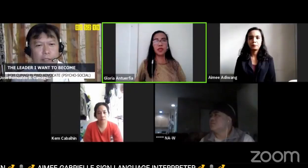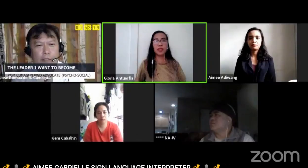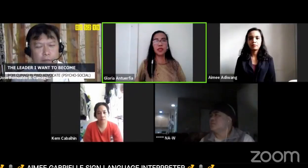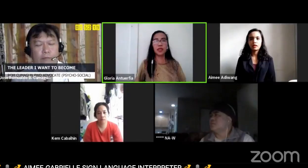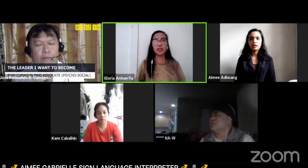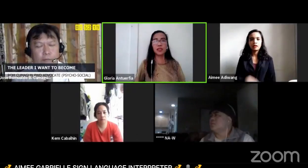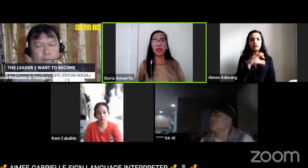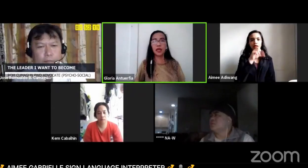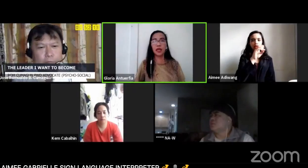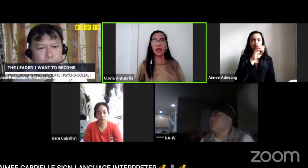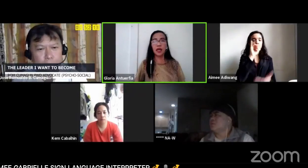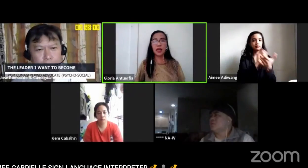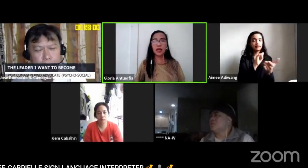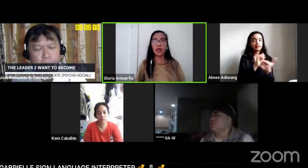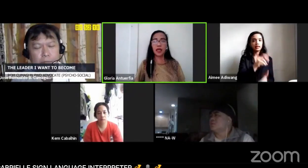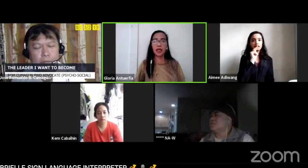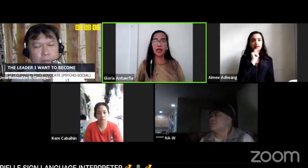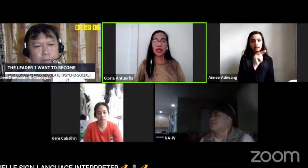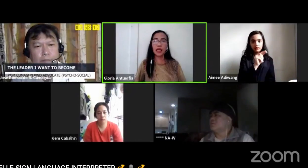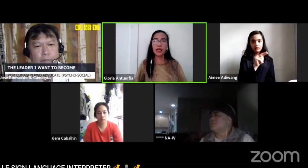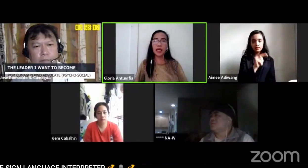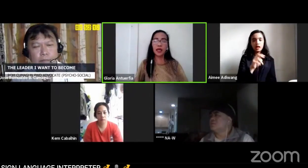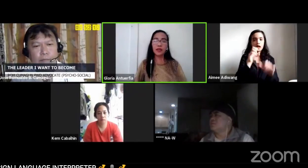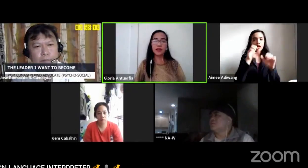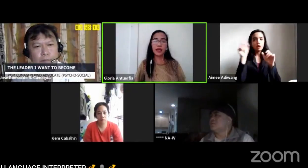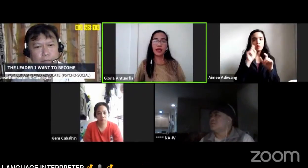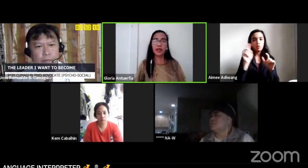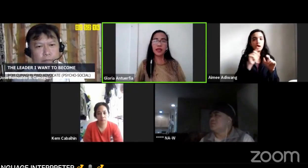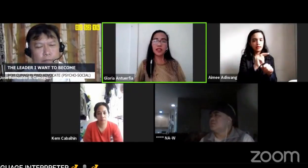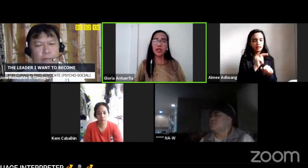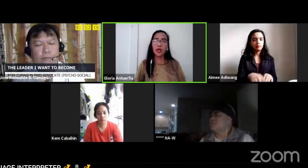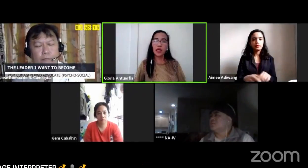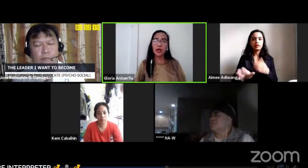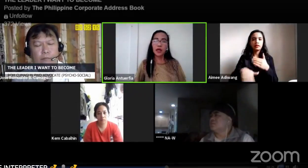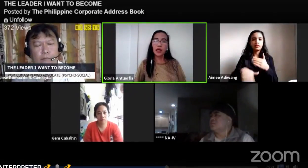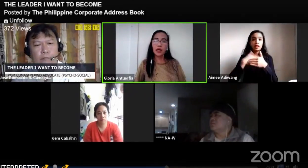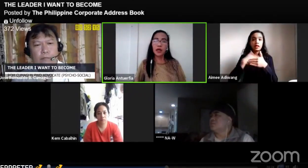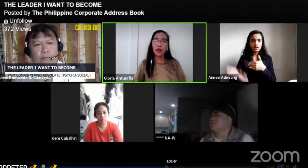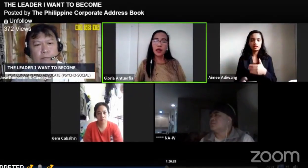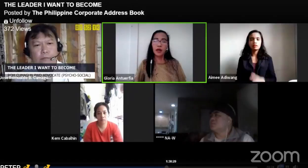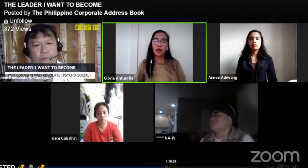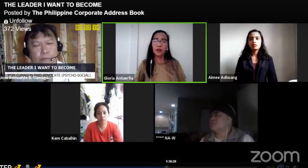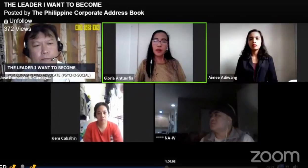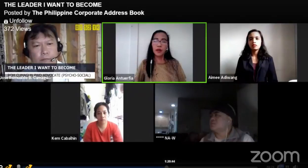So ito yung mga needs na kailangan. And another thing is,